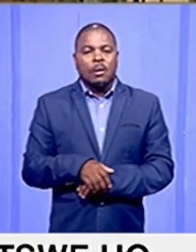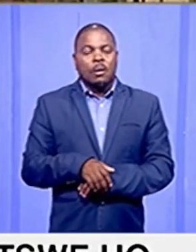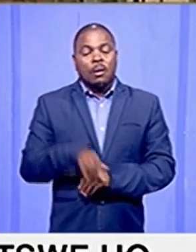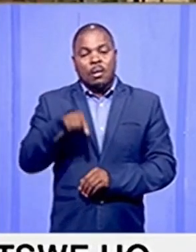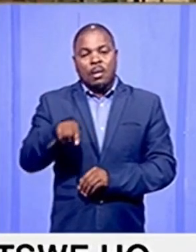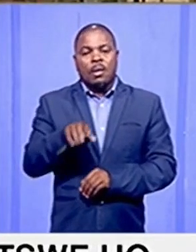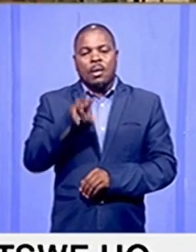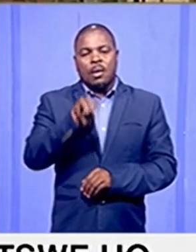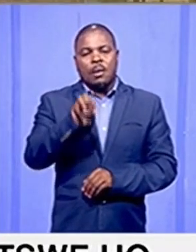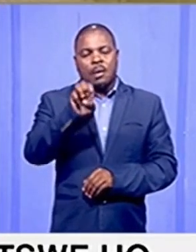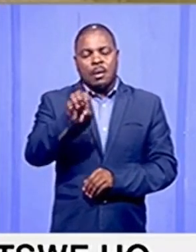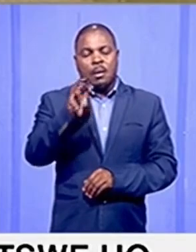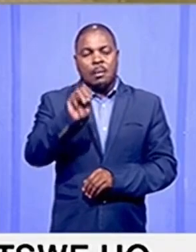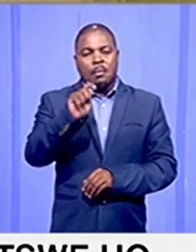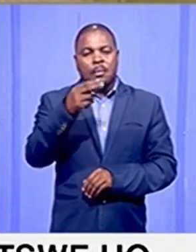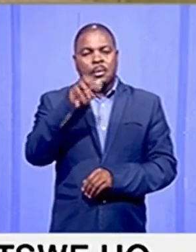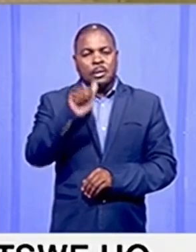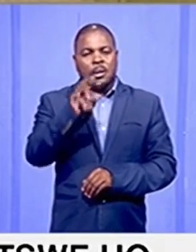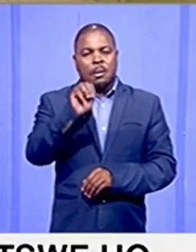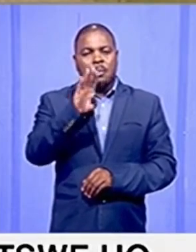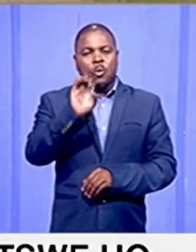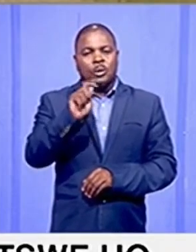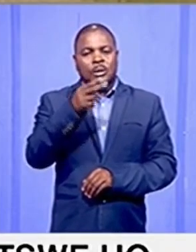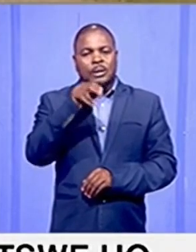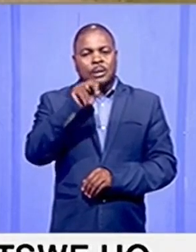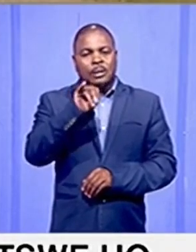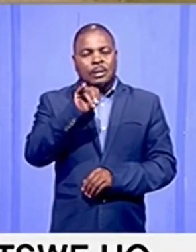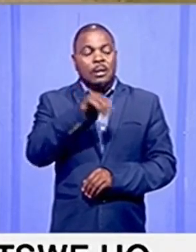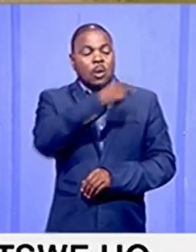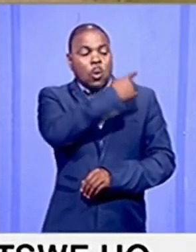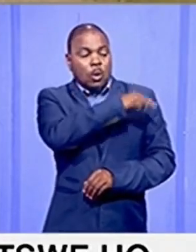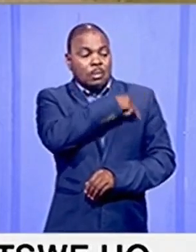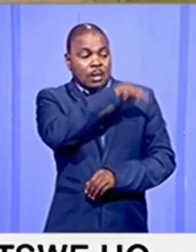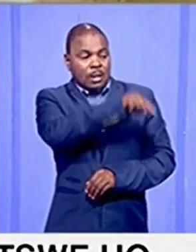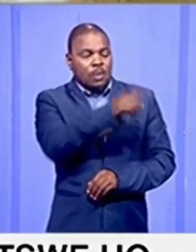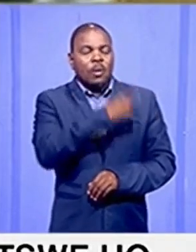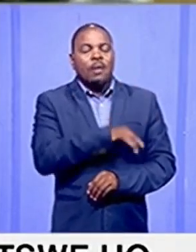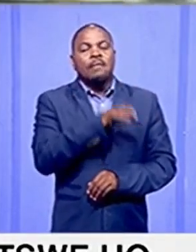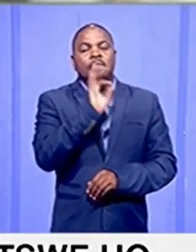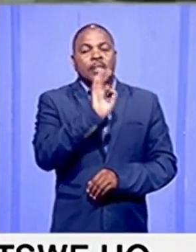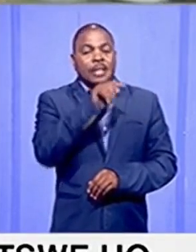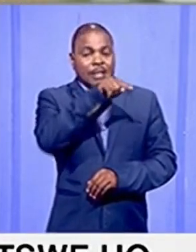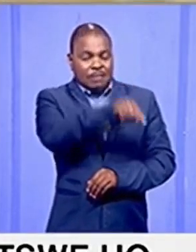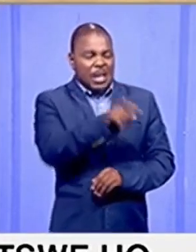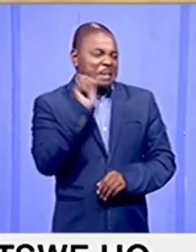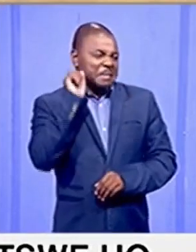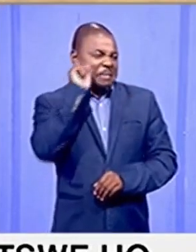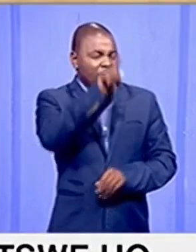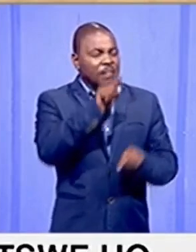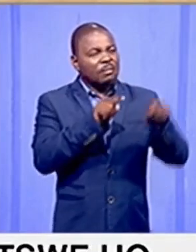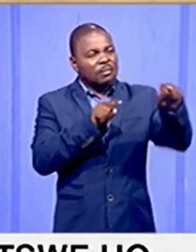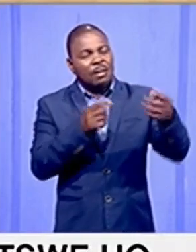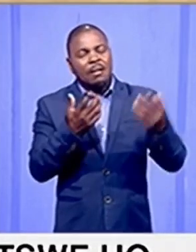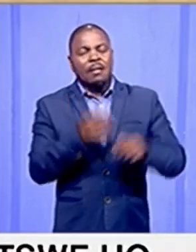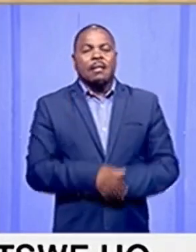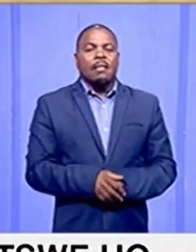motsesetoropo wa Mthimbothini kwa yengiwe a tswang gone ke bookelo ba Philadelphia jo bo leng bokgakala jwa dikilomitara